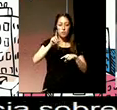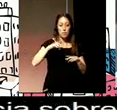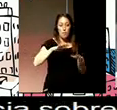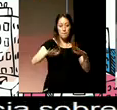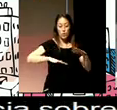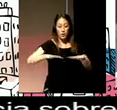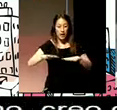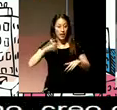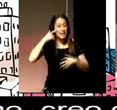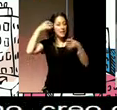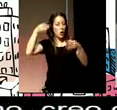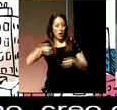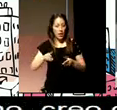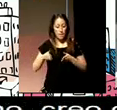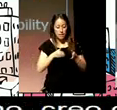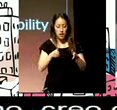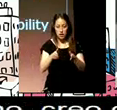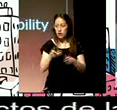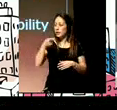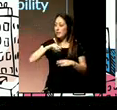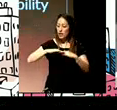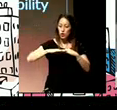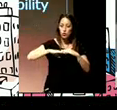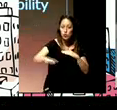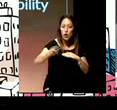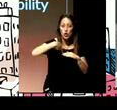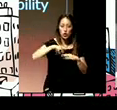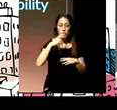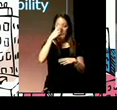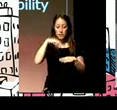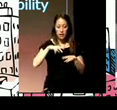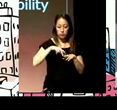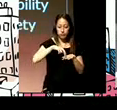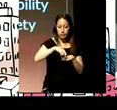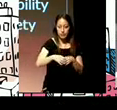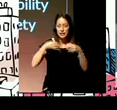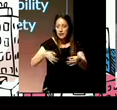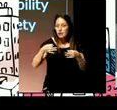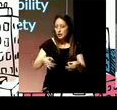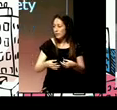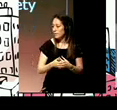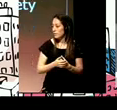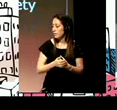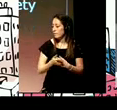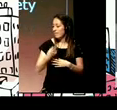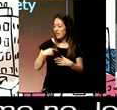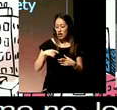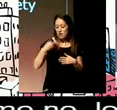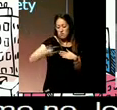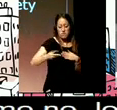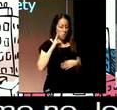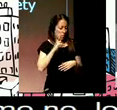Mobility is something we have to take into account. Safety road, paving is something very important. We treat on